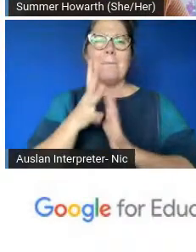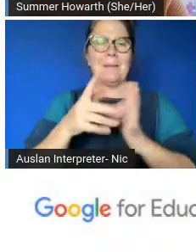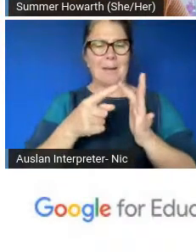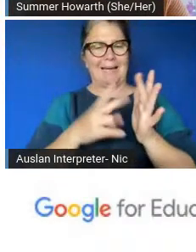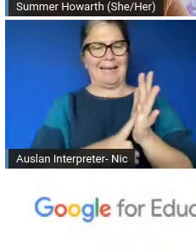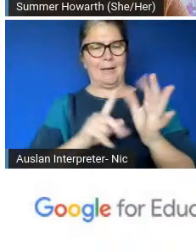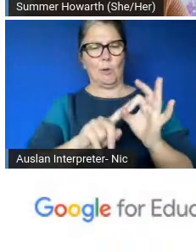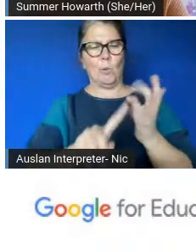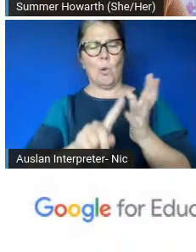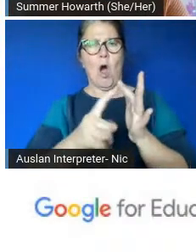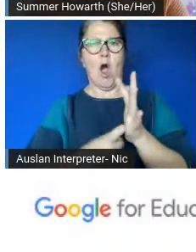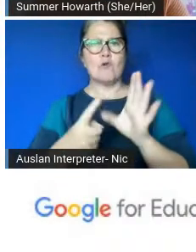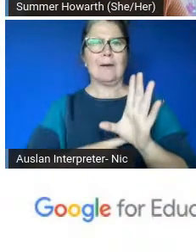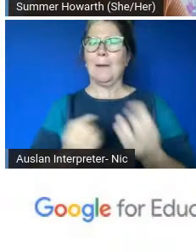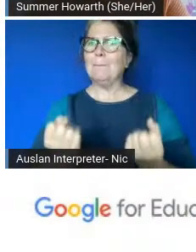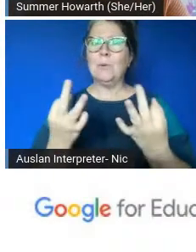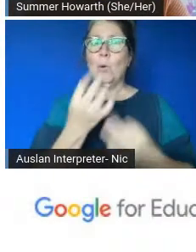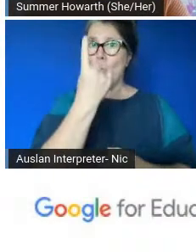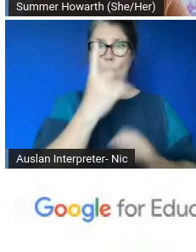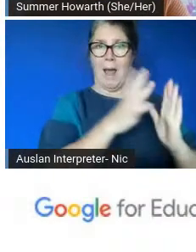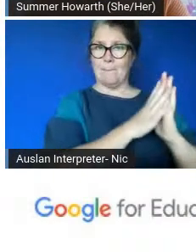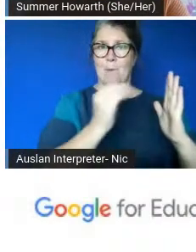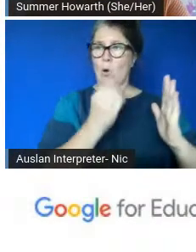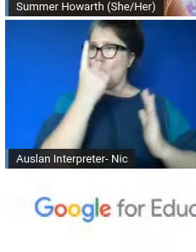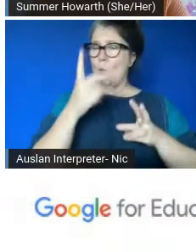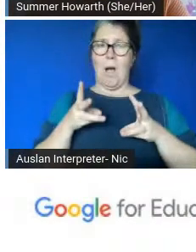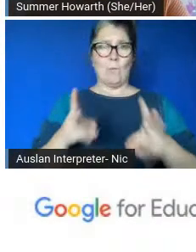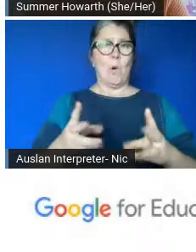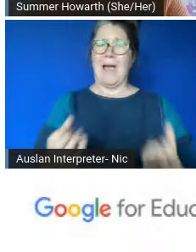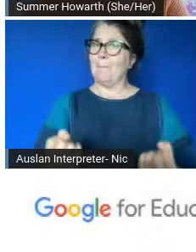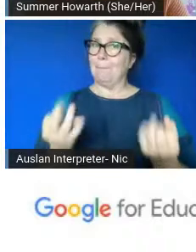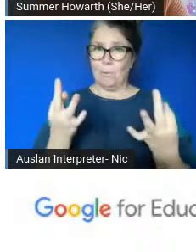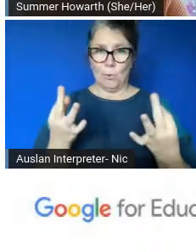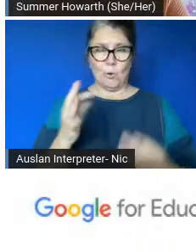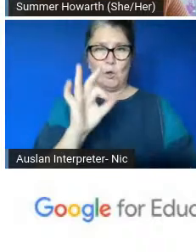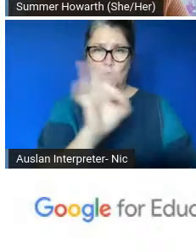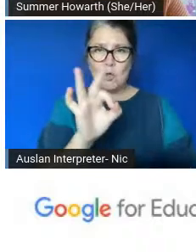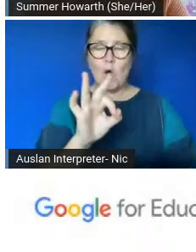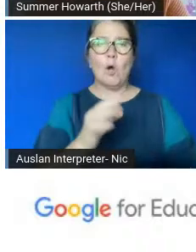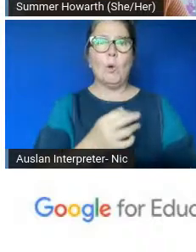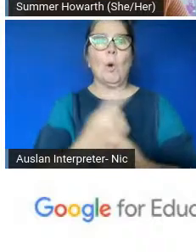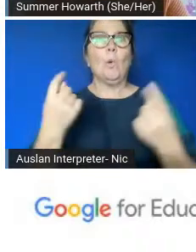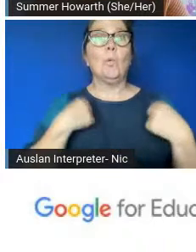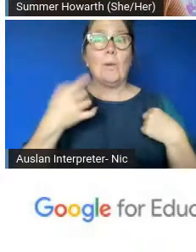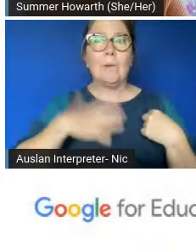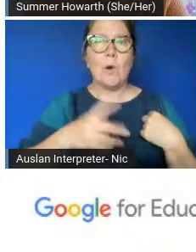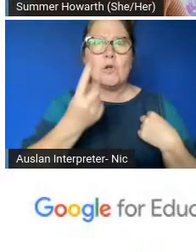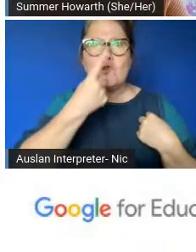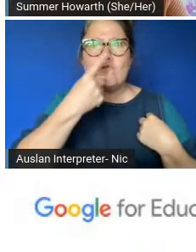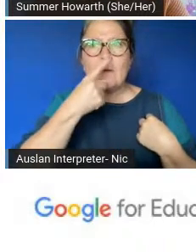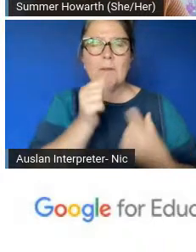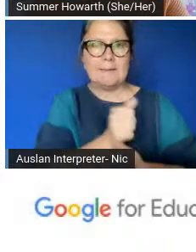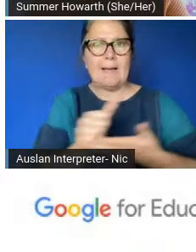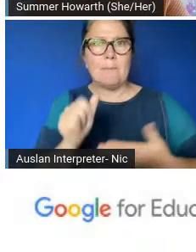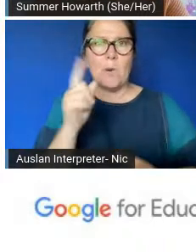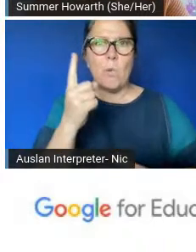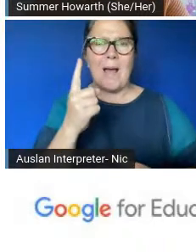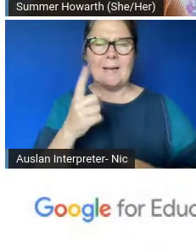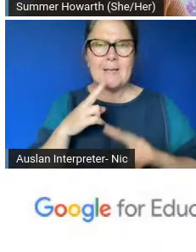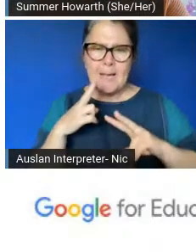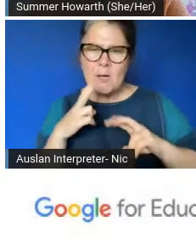of model of doing things. We're saying we want to put curiosity, we want to put inquiry at the heart